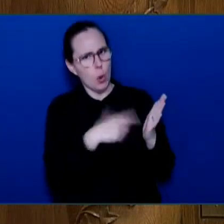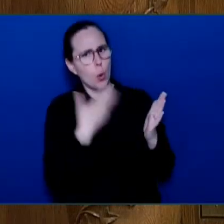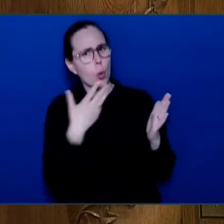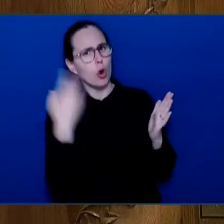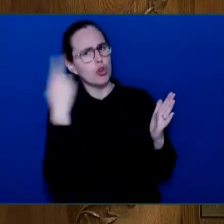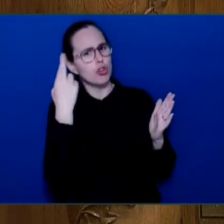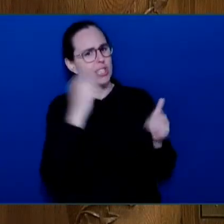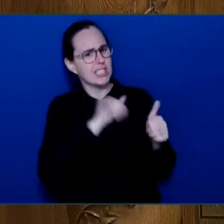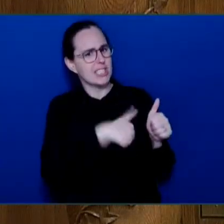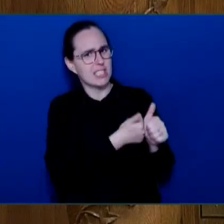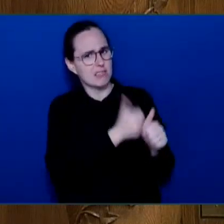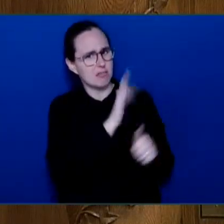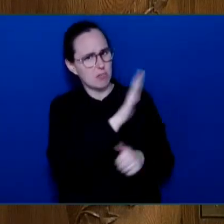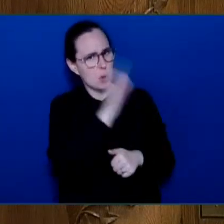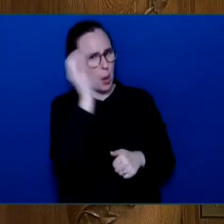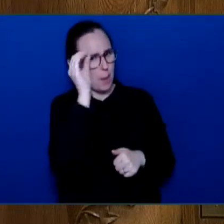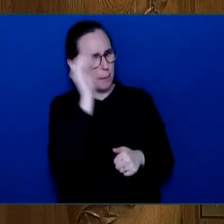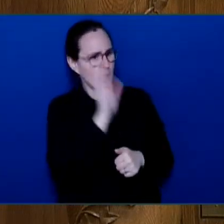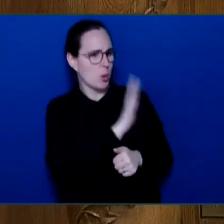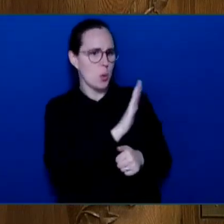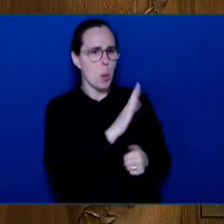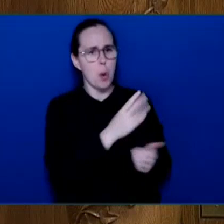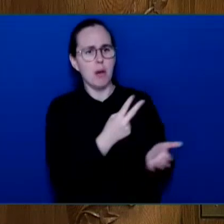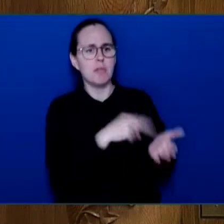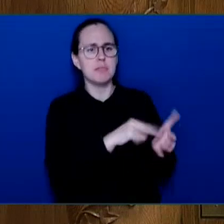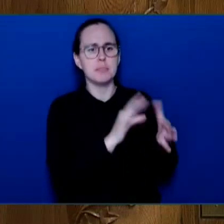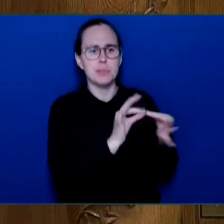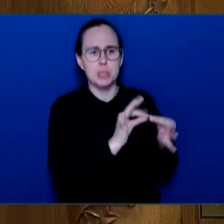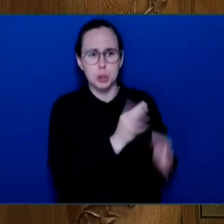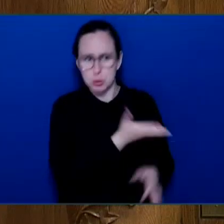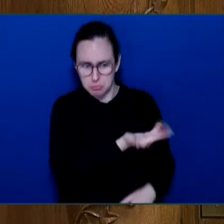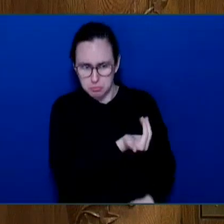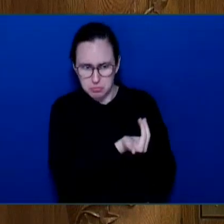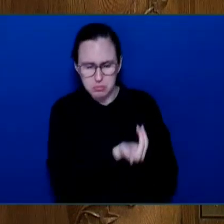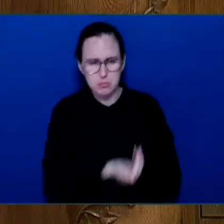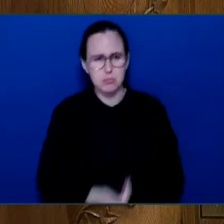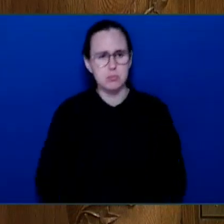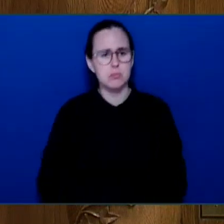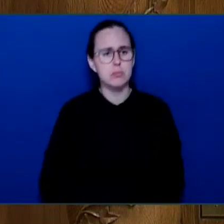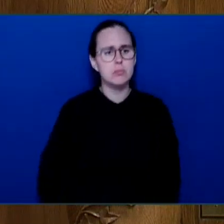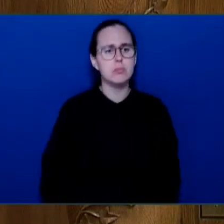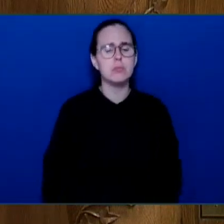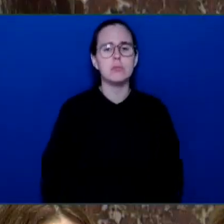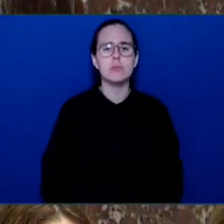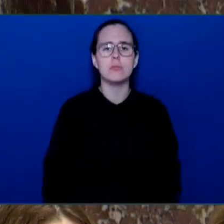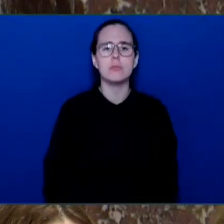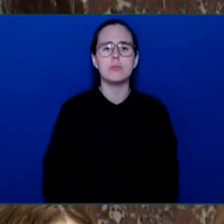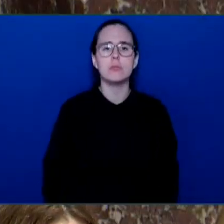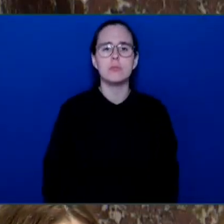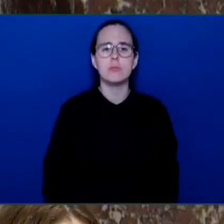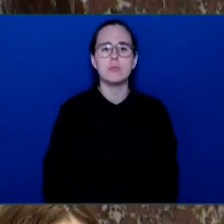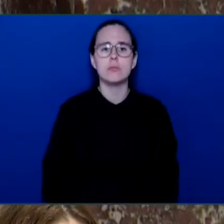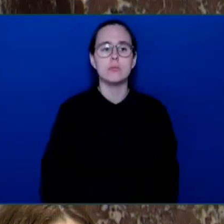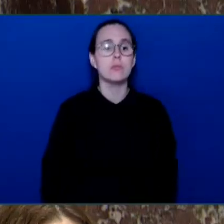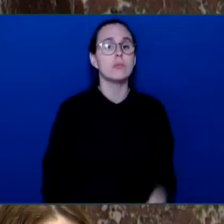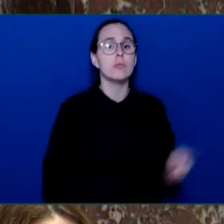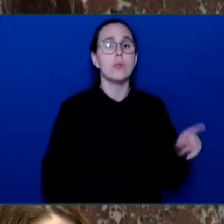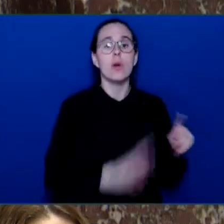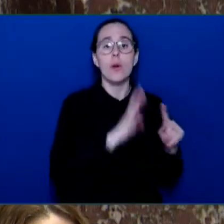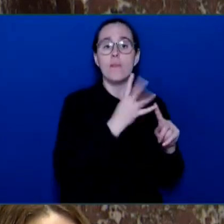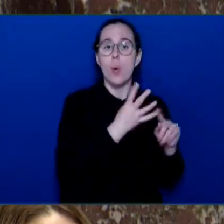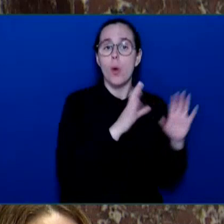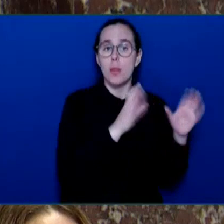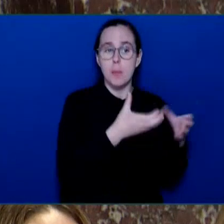Leader of the Fourth Party, supplemental. Well, thank you, Mr. Speaker. And I find